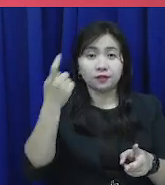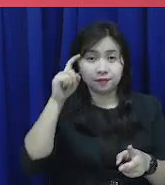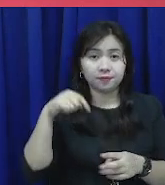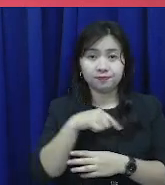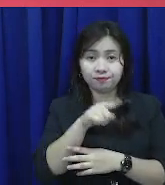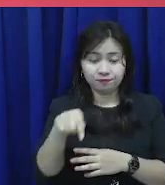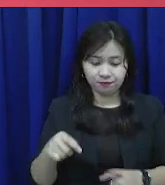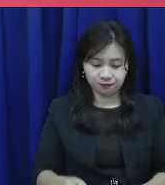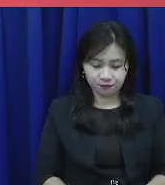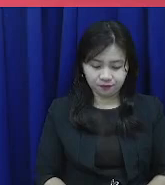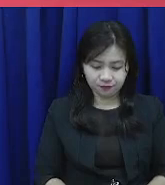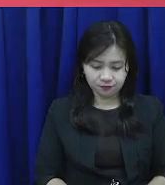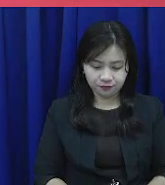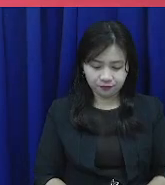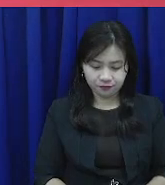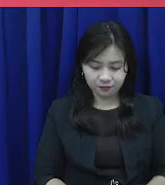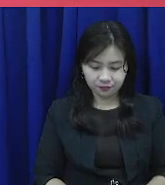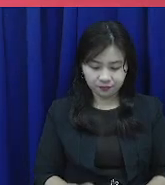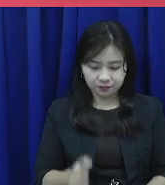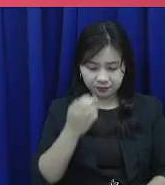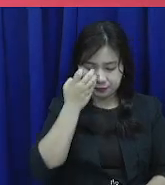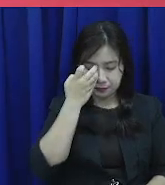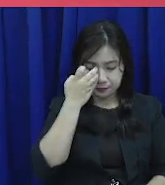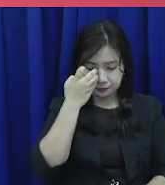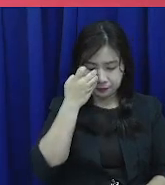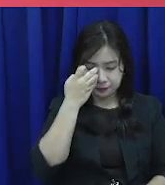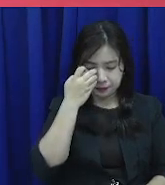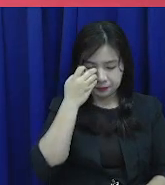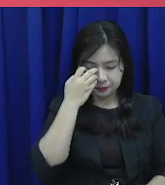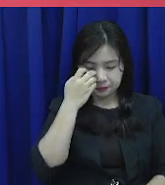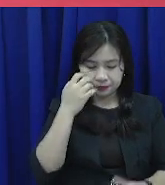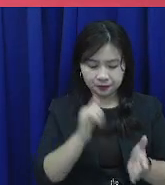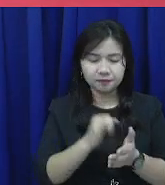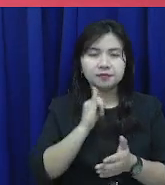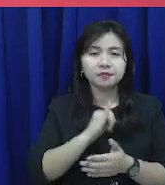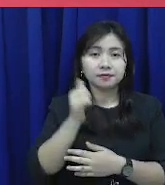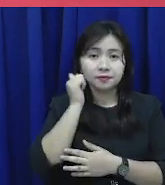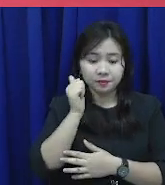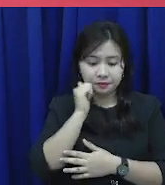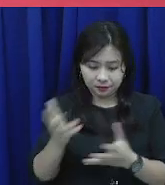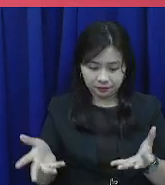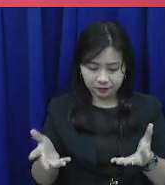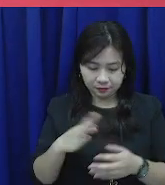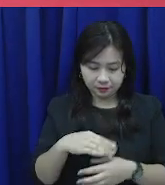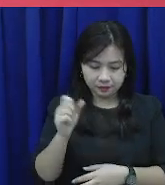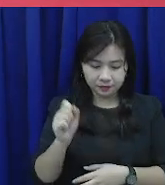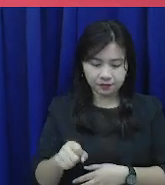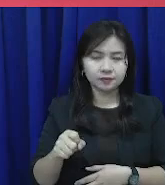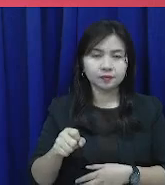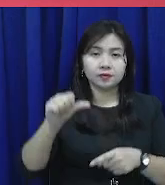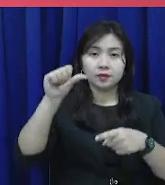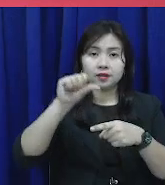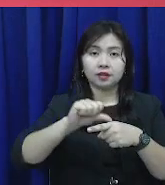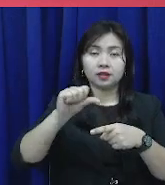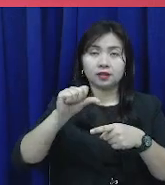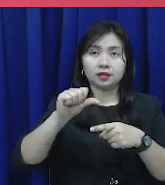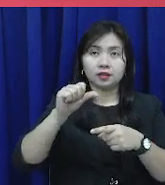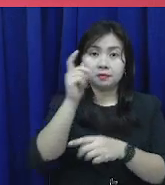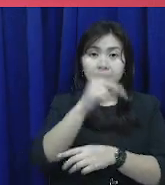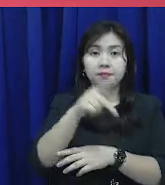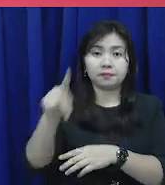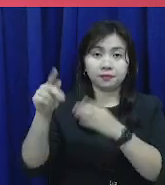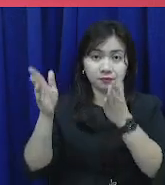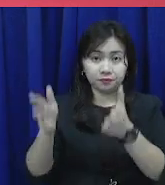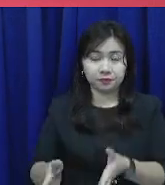the whole week for the whole day for the whole month for the whole year It's always there and the sower is always sowing the seed no